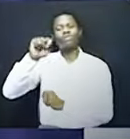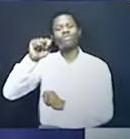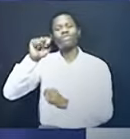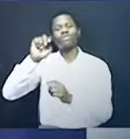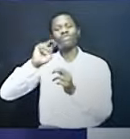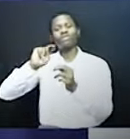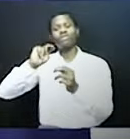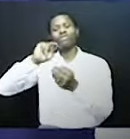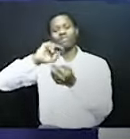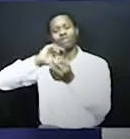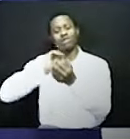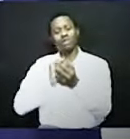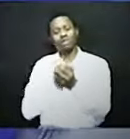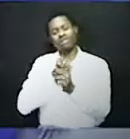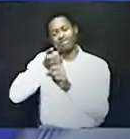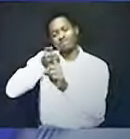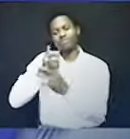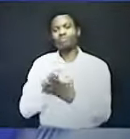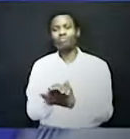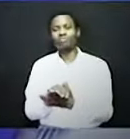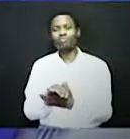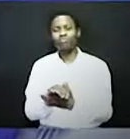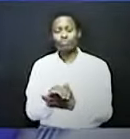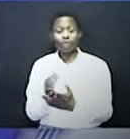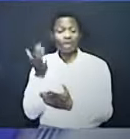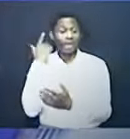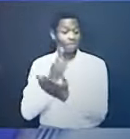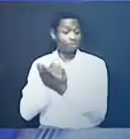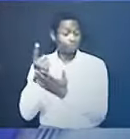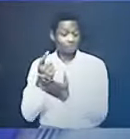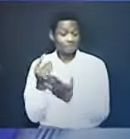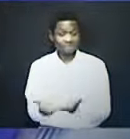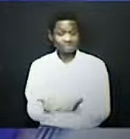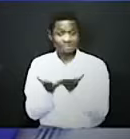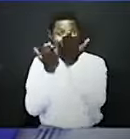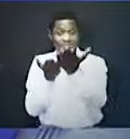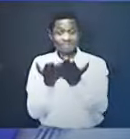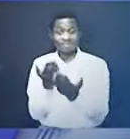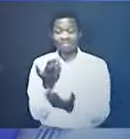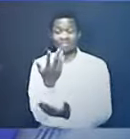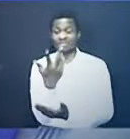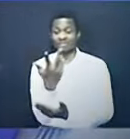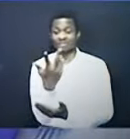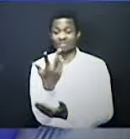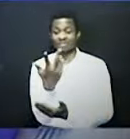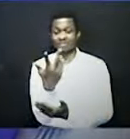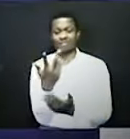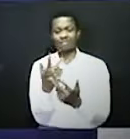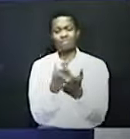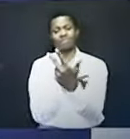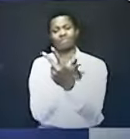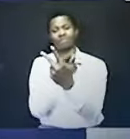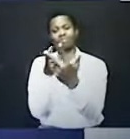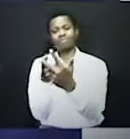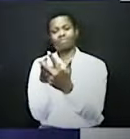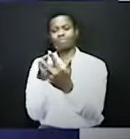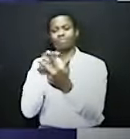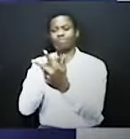impact, I suggested three things. That we will reposition